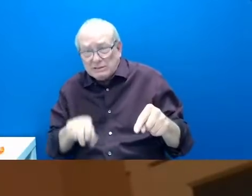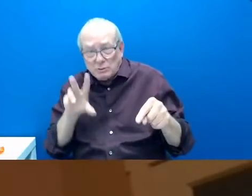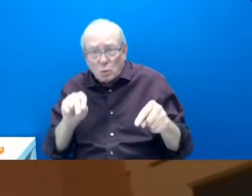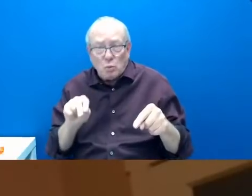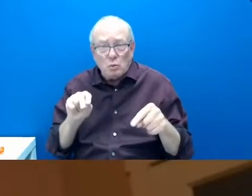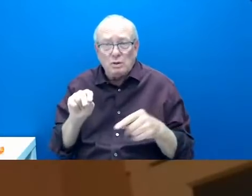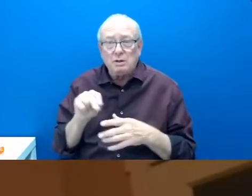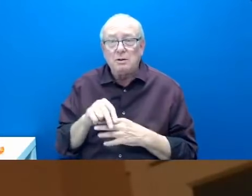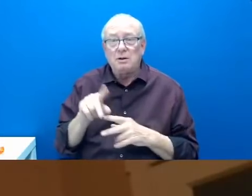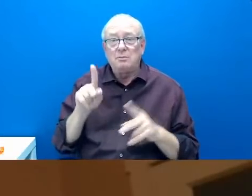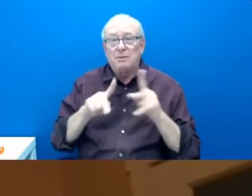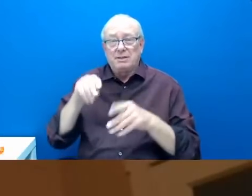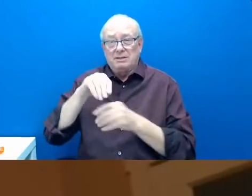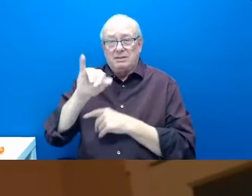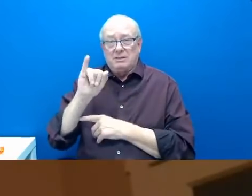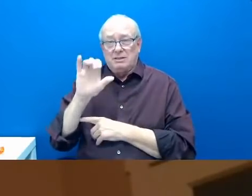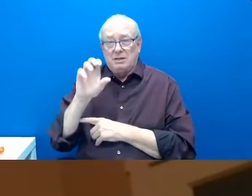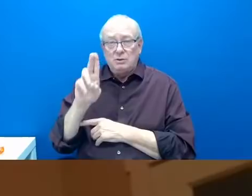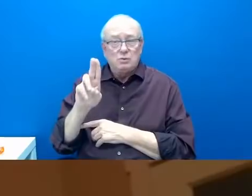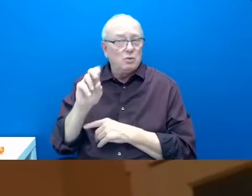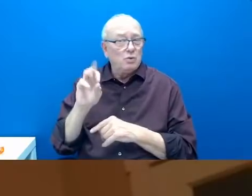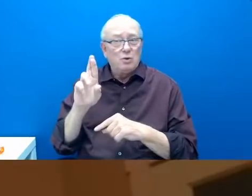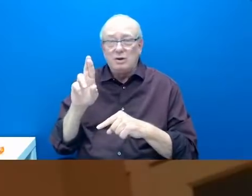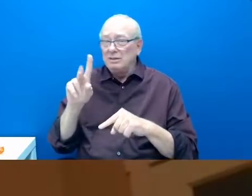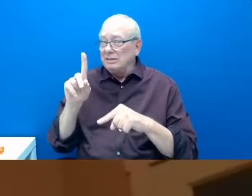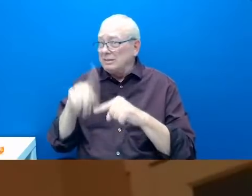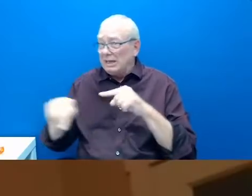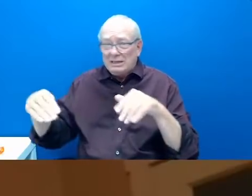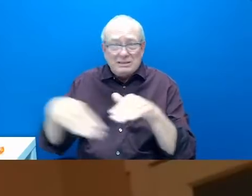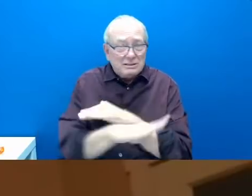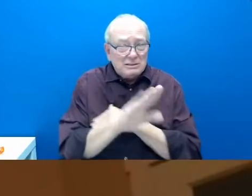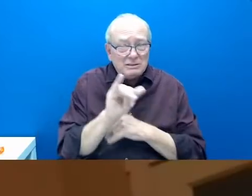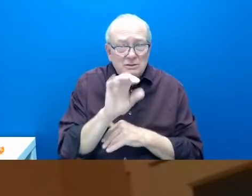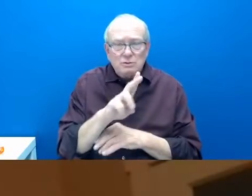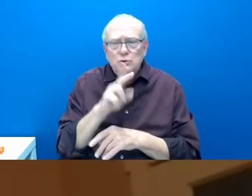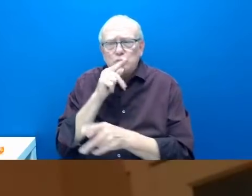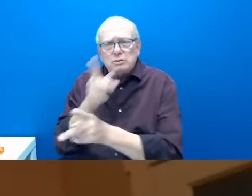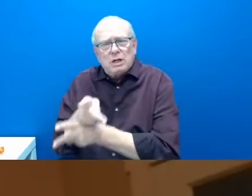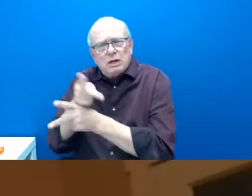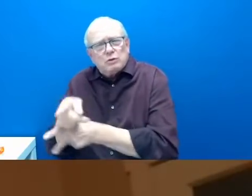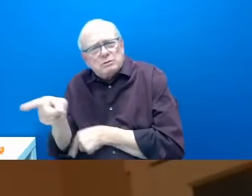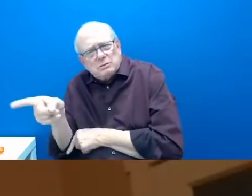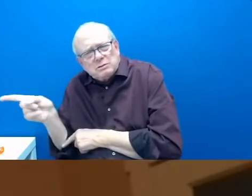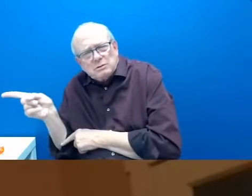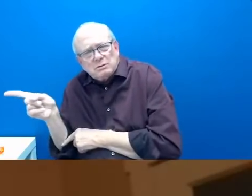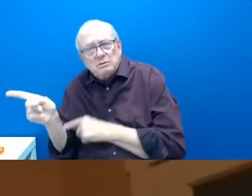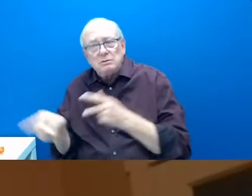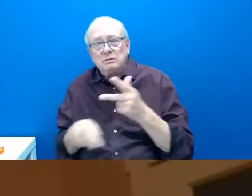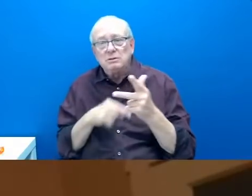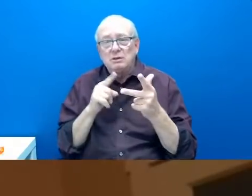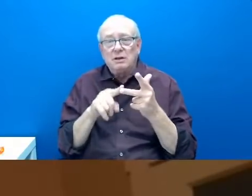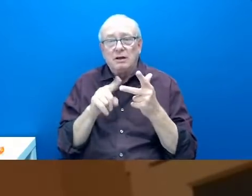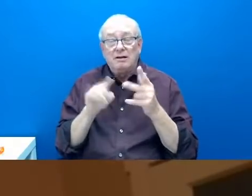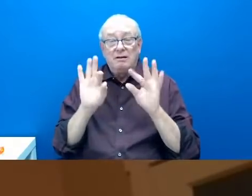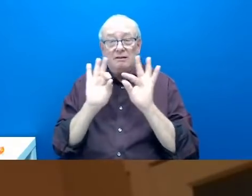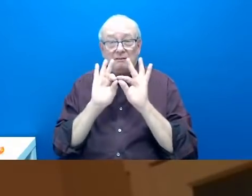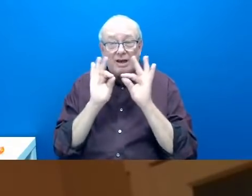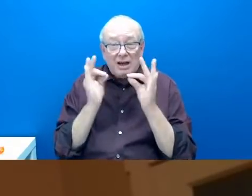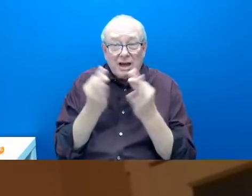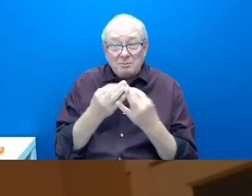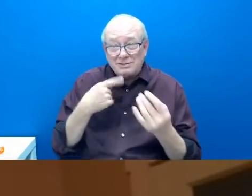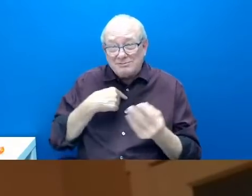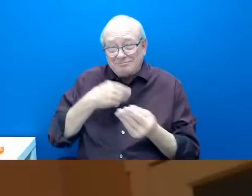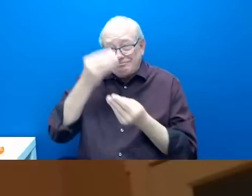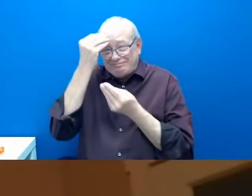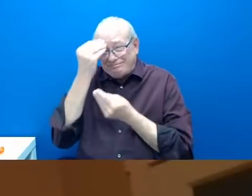who are not able to be put into the ICU, to the family members who are going to be receiving the news that their loved